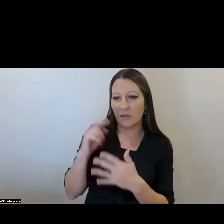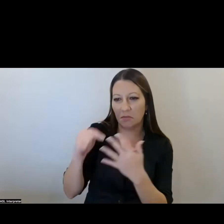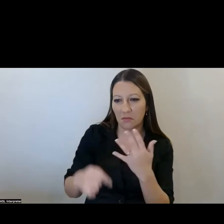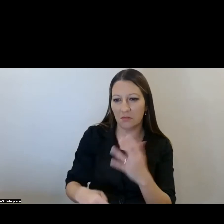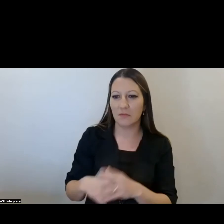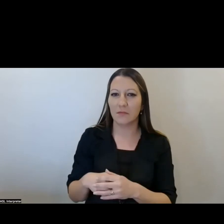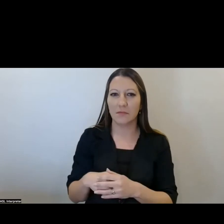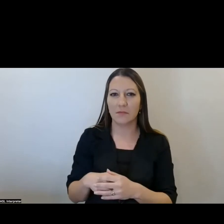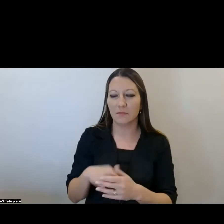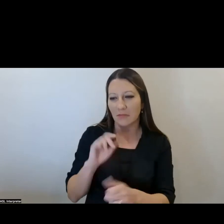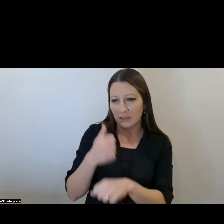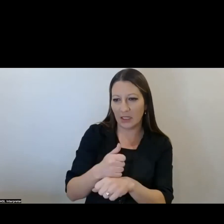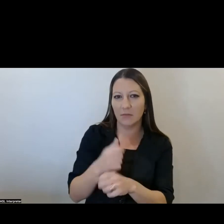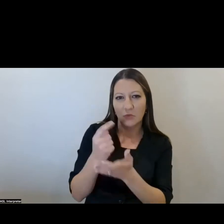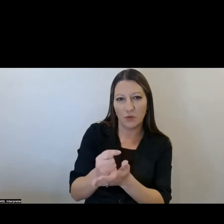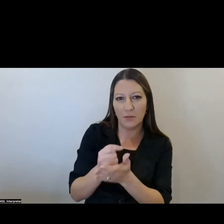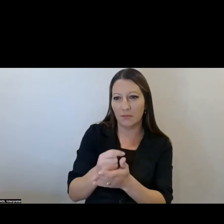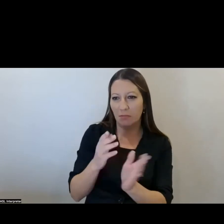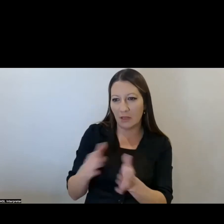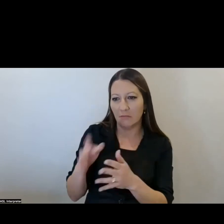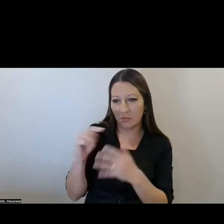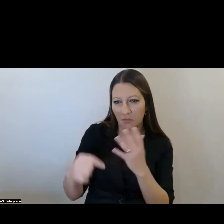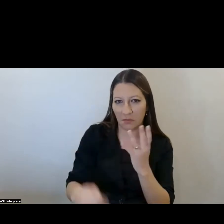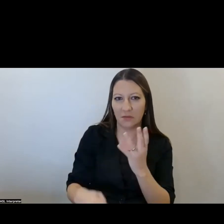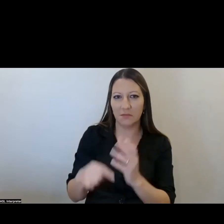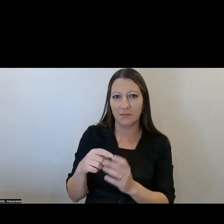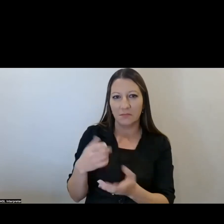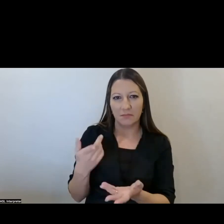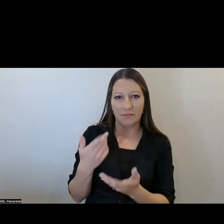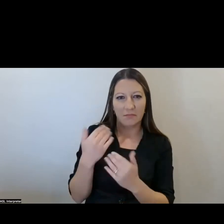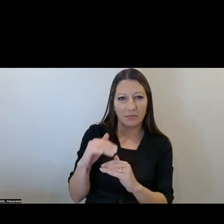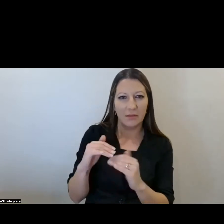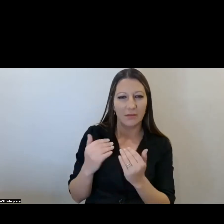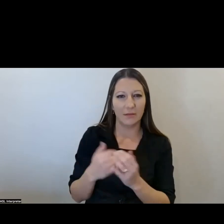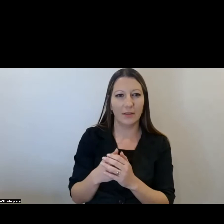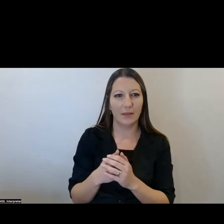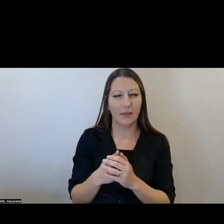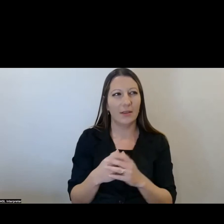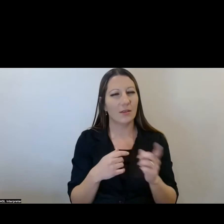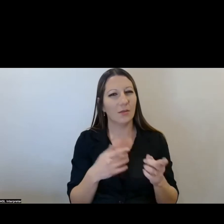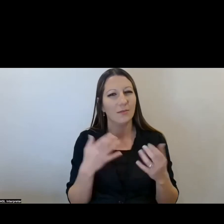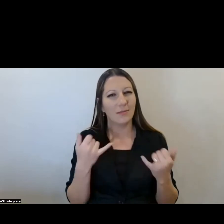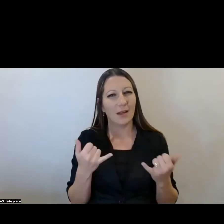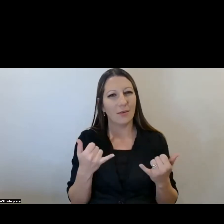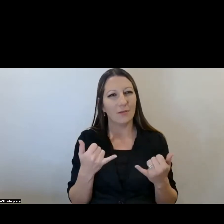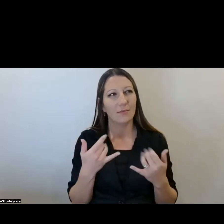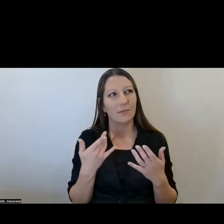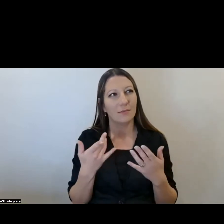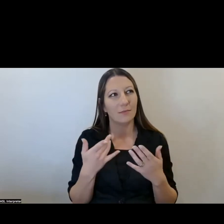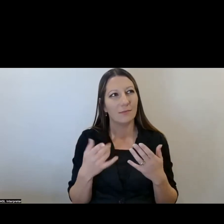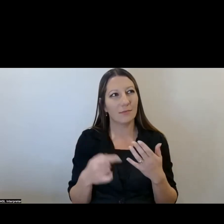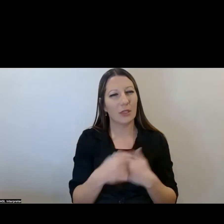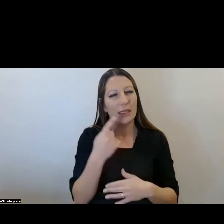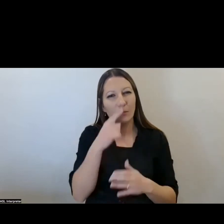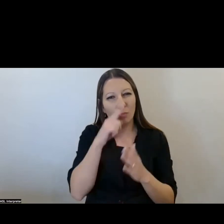the experiences of these sorts of states are unique, and